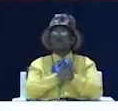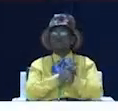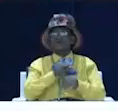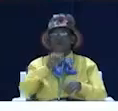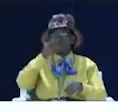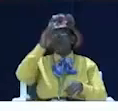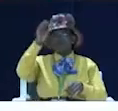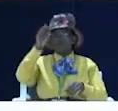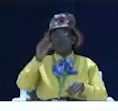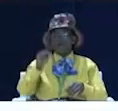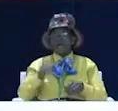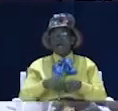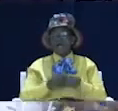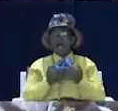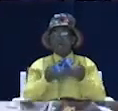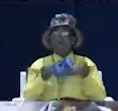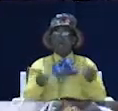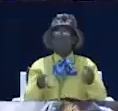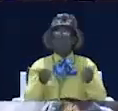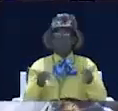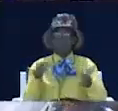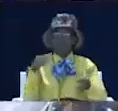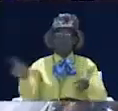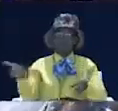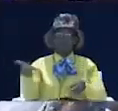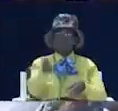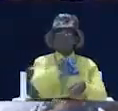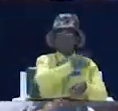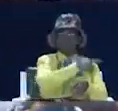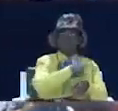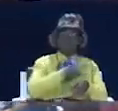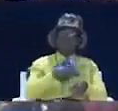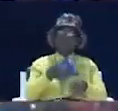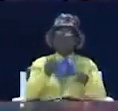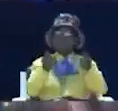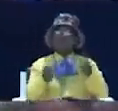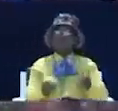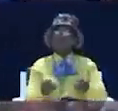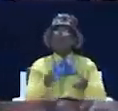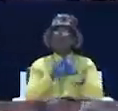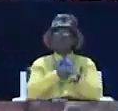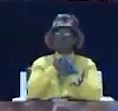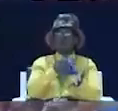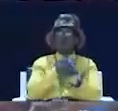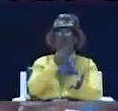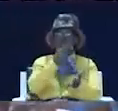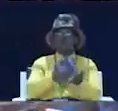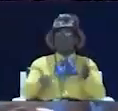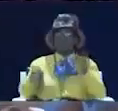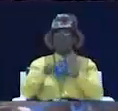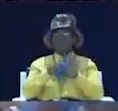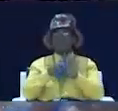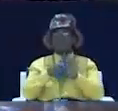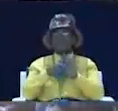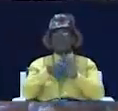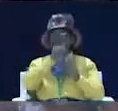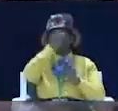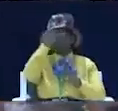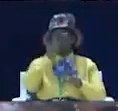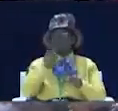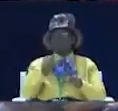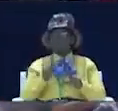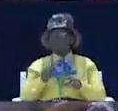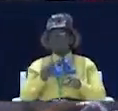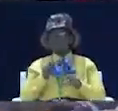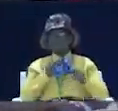How many of you want double portion? (Laughter) Then look at